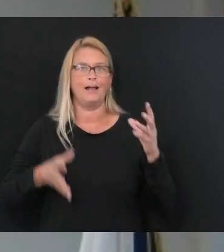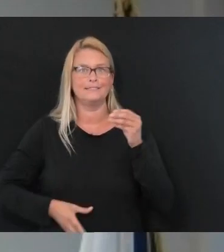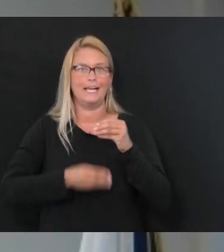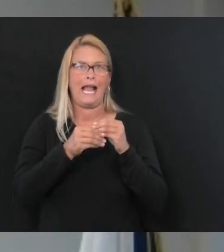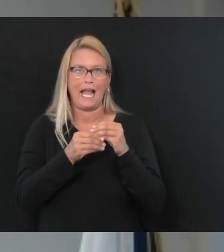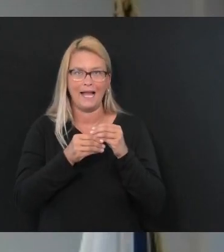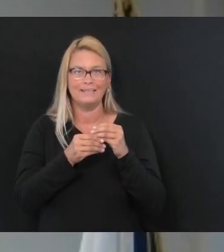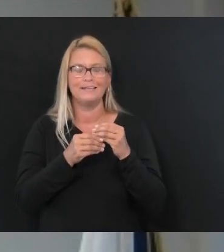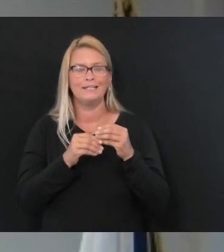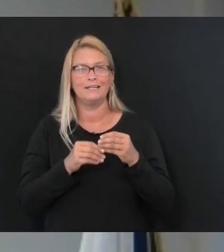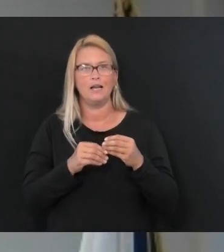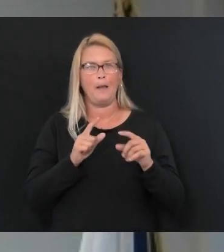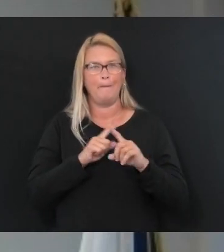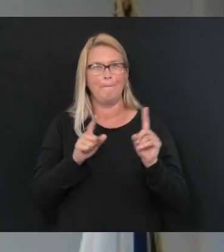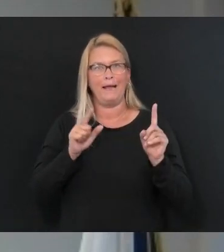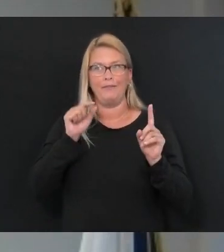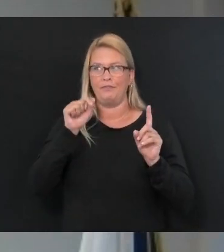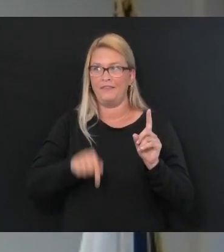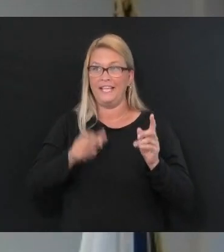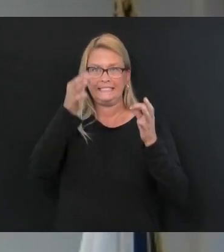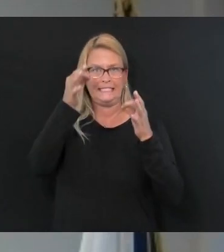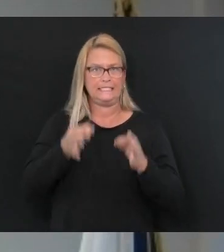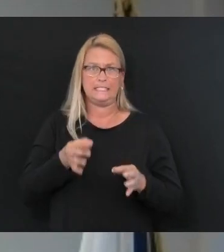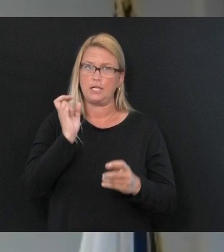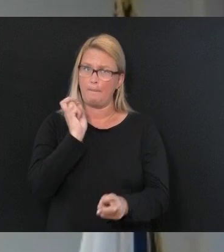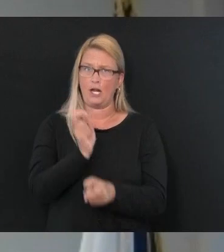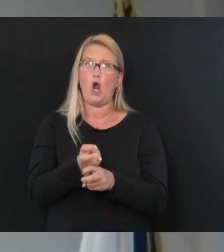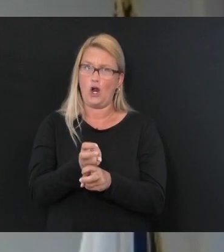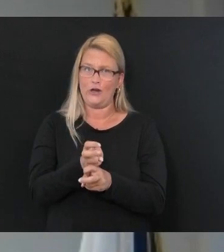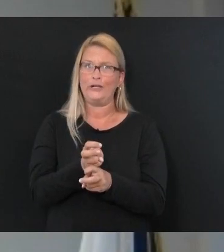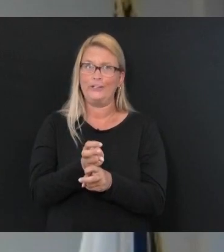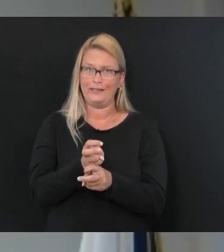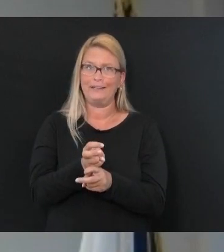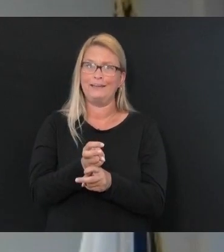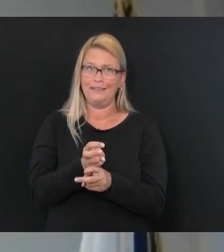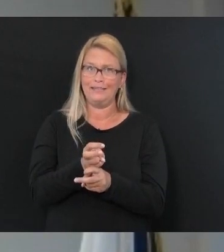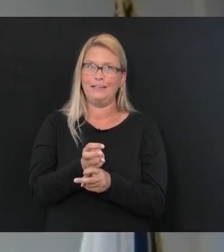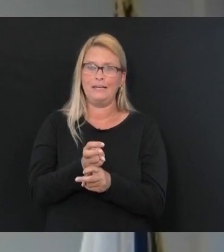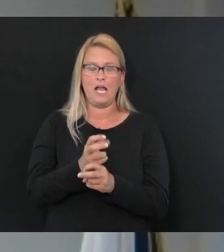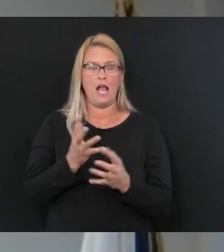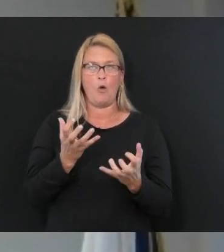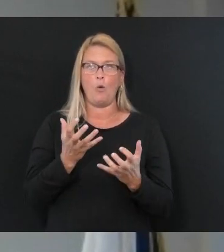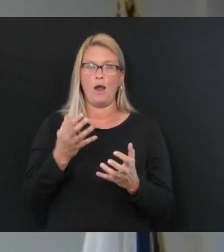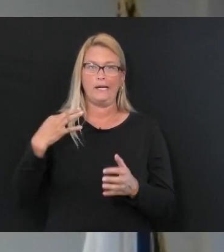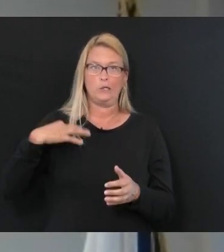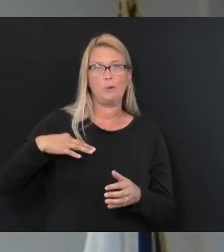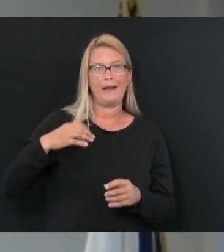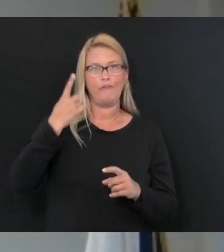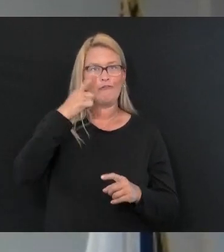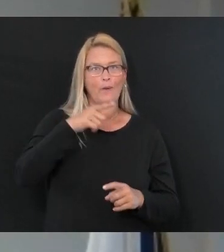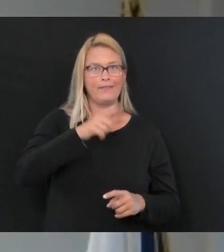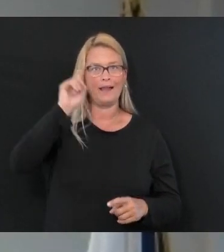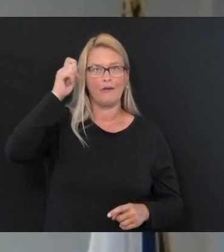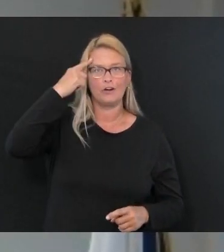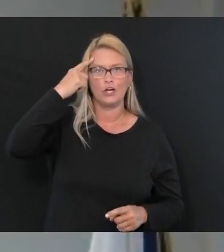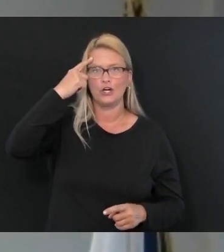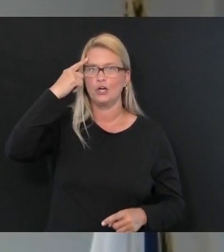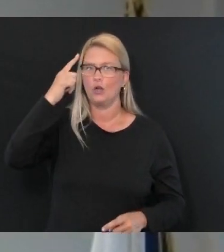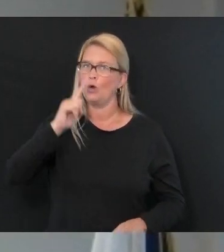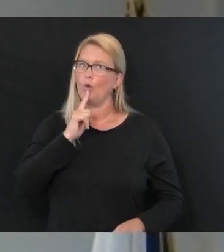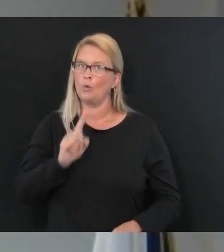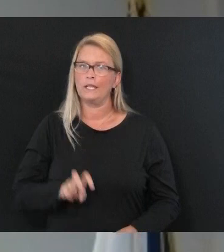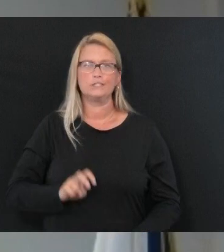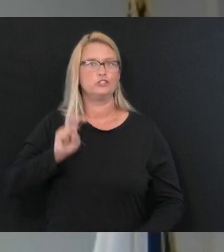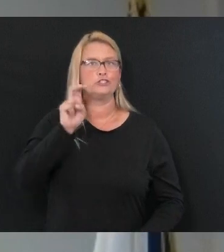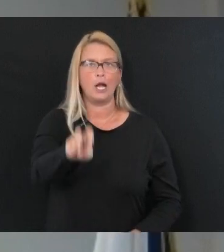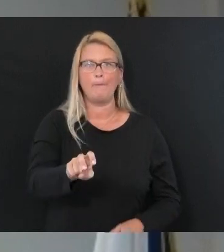been incredibly difficult decisions. I want to give the governor credit for jumping out again and being